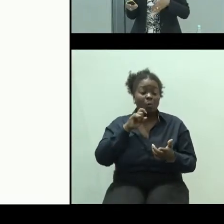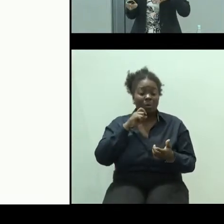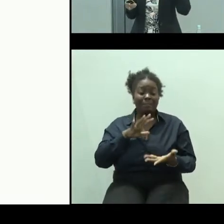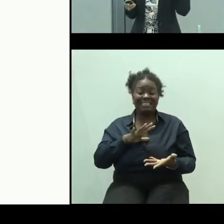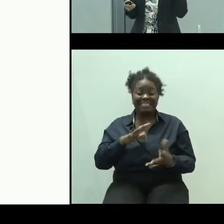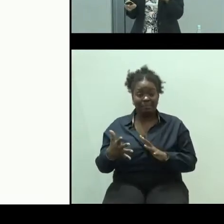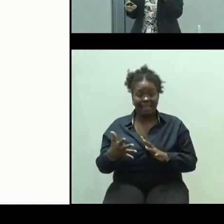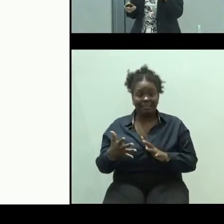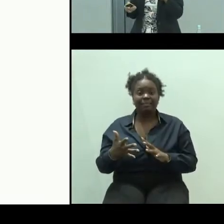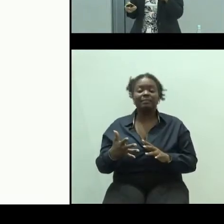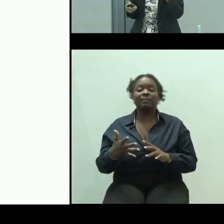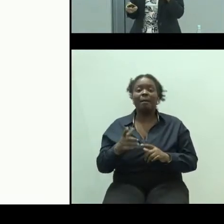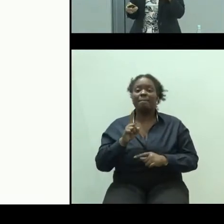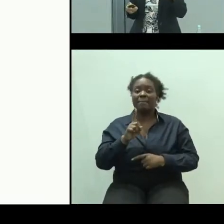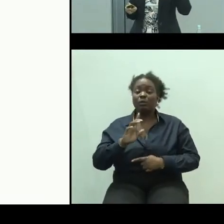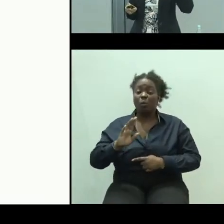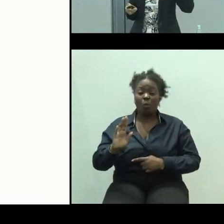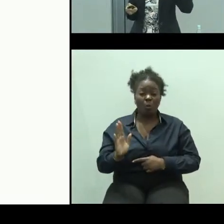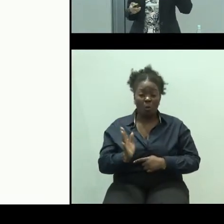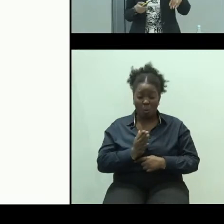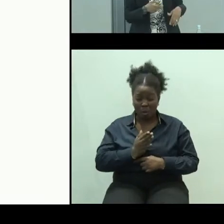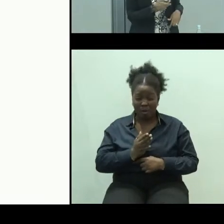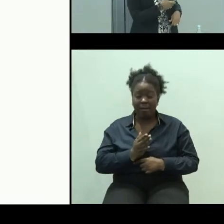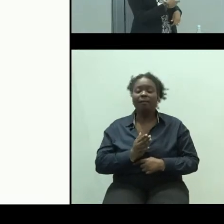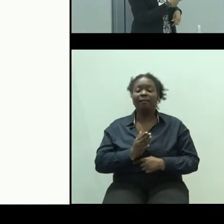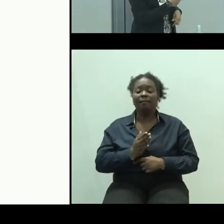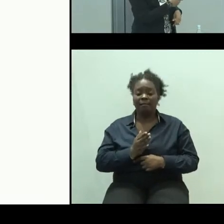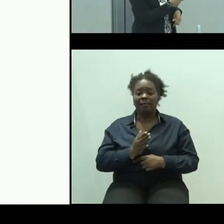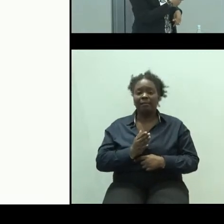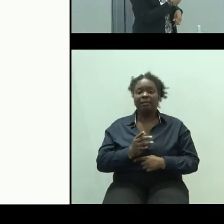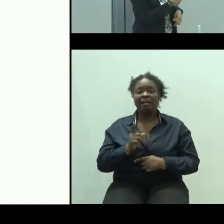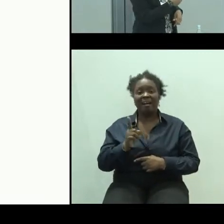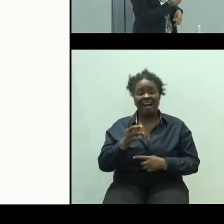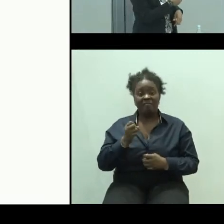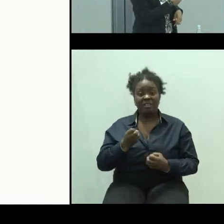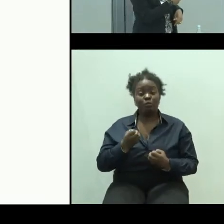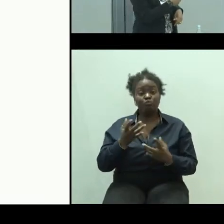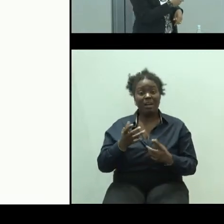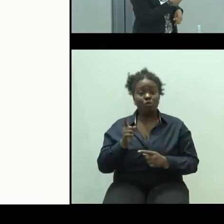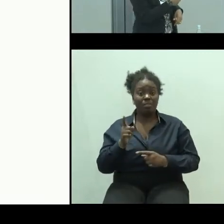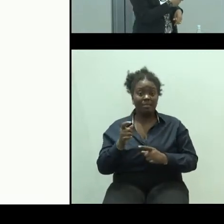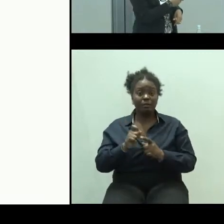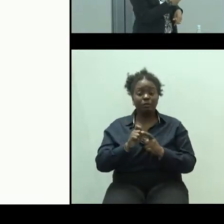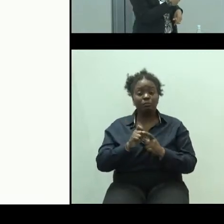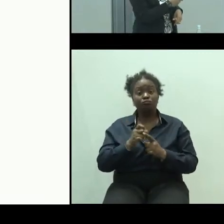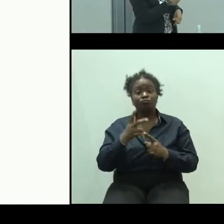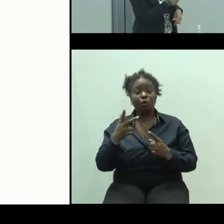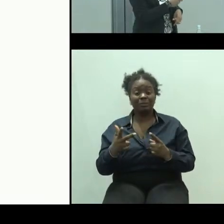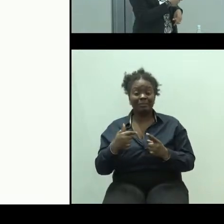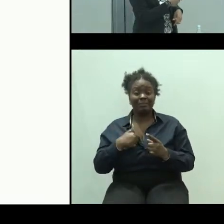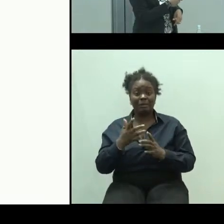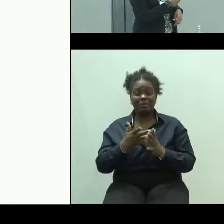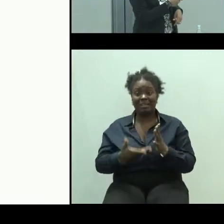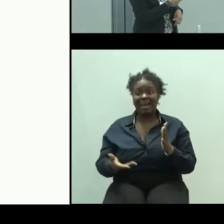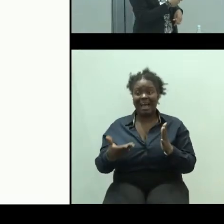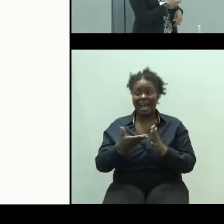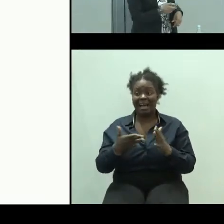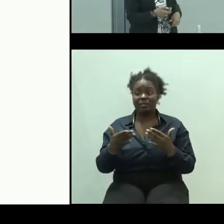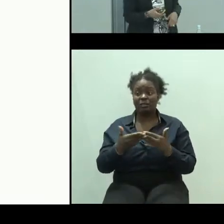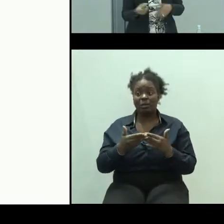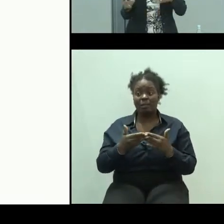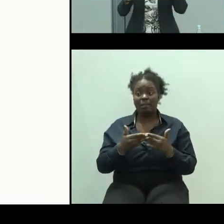Okay? But in all cases, what you see is that we are getting expression of this protein as we add more of the